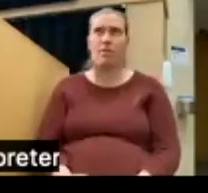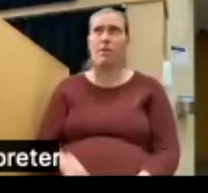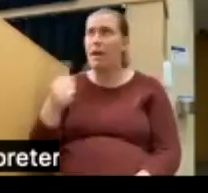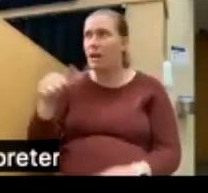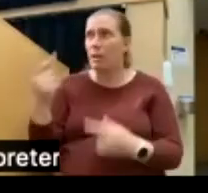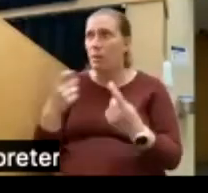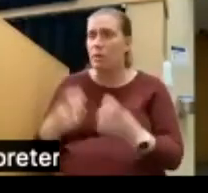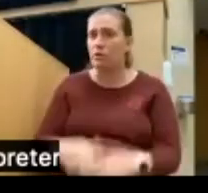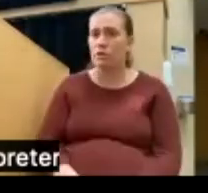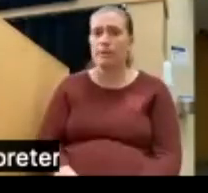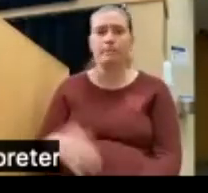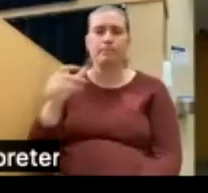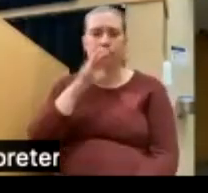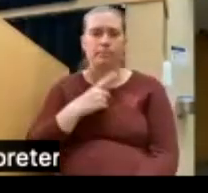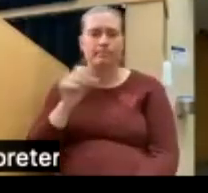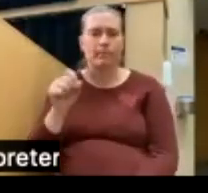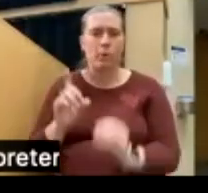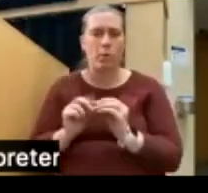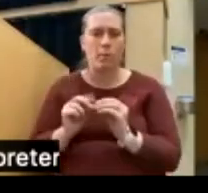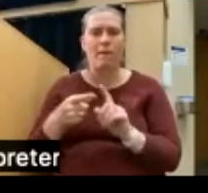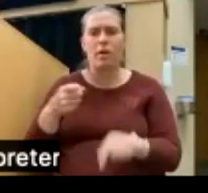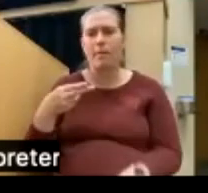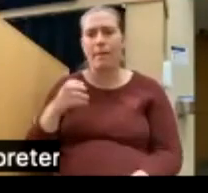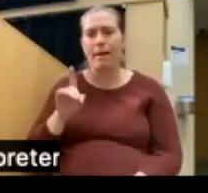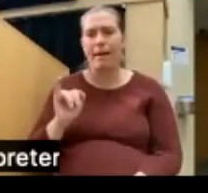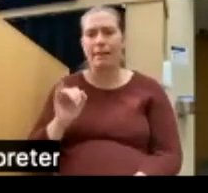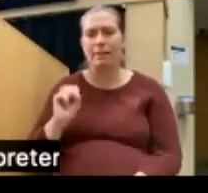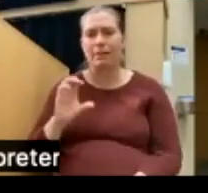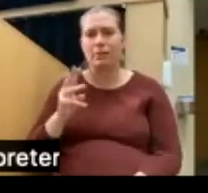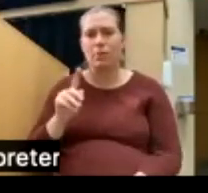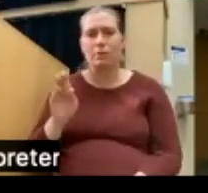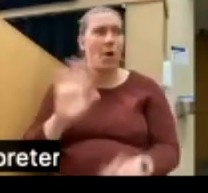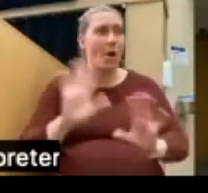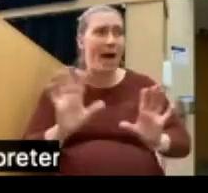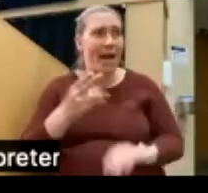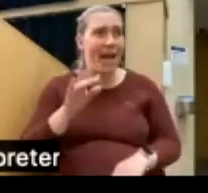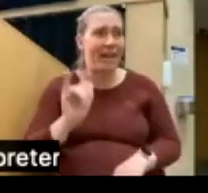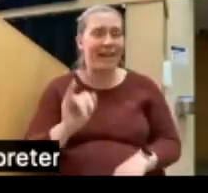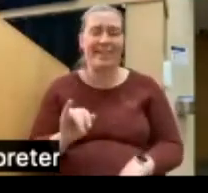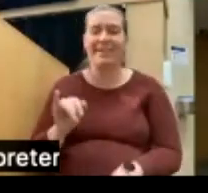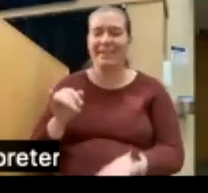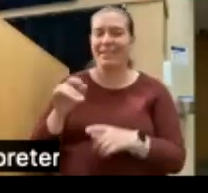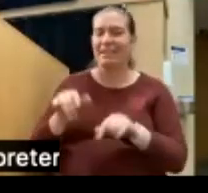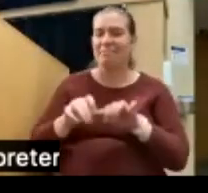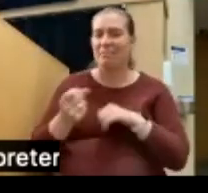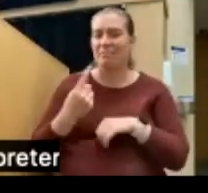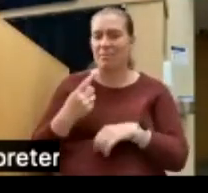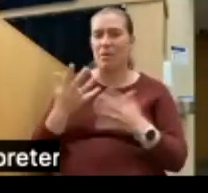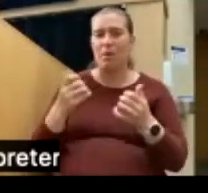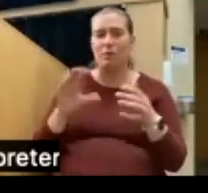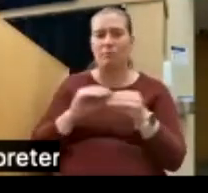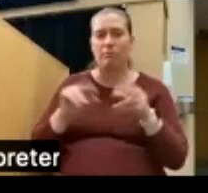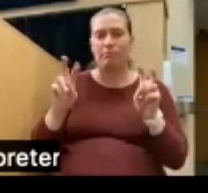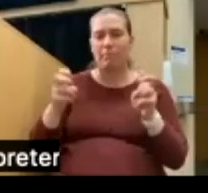other questions? Yeah, there's one more online. This is for Heidi Schwartz. Oh, Heidi. Hello. She wanted to share a quote from Dr. Bob